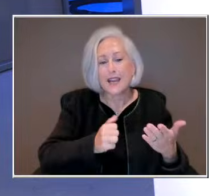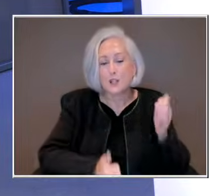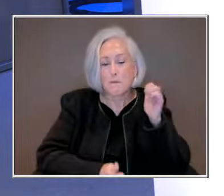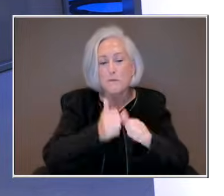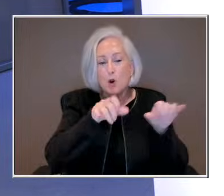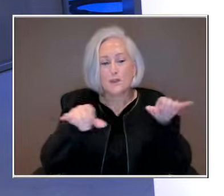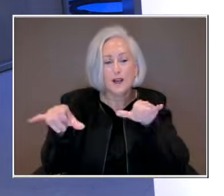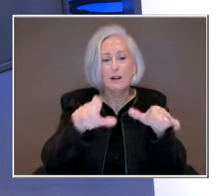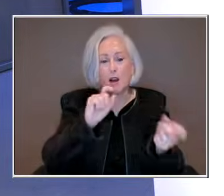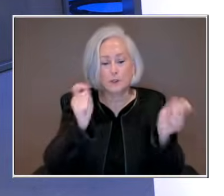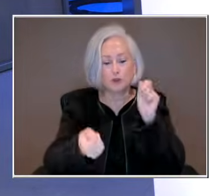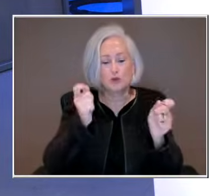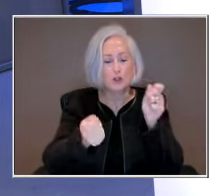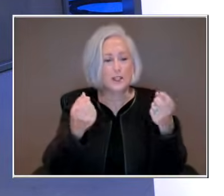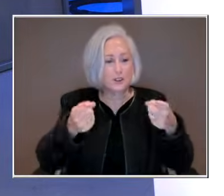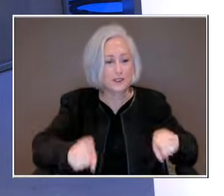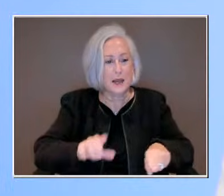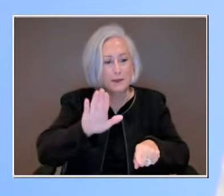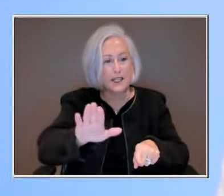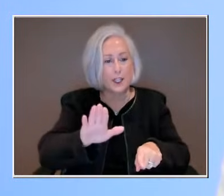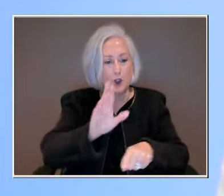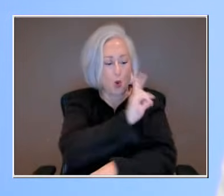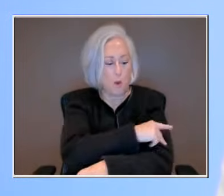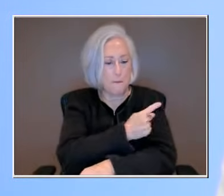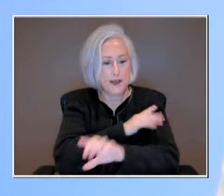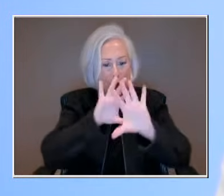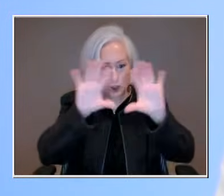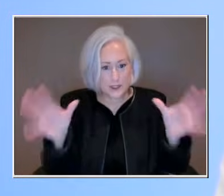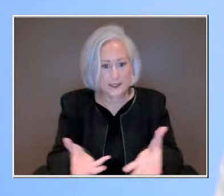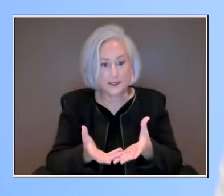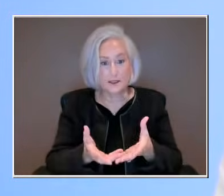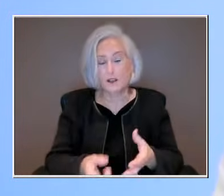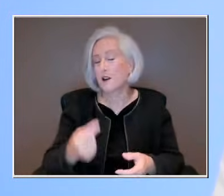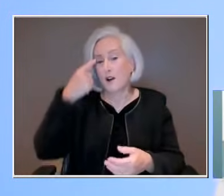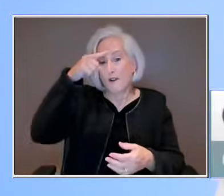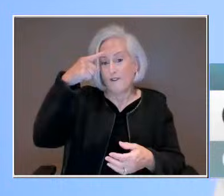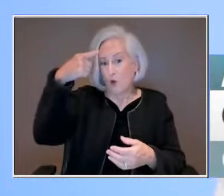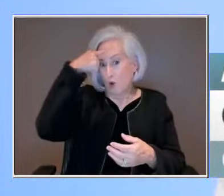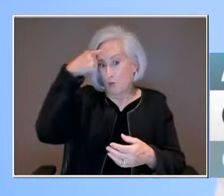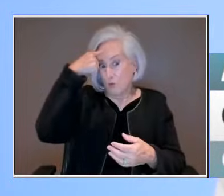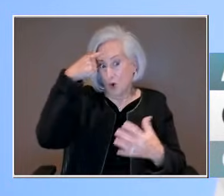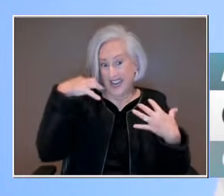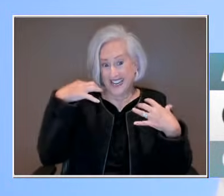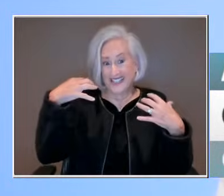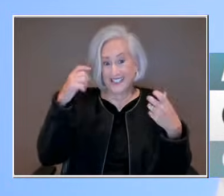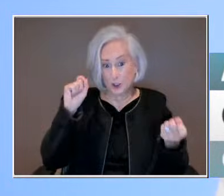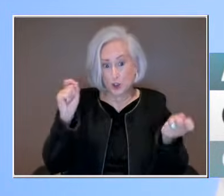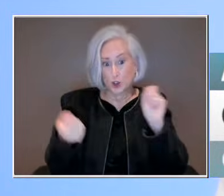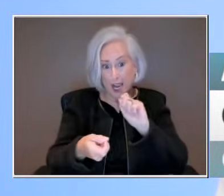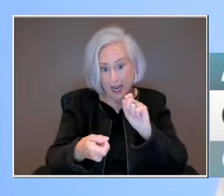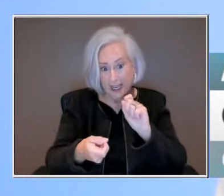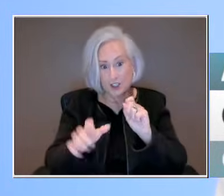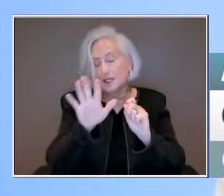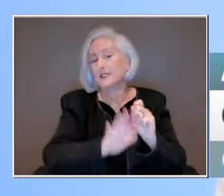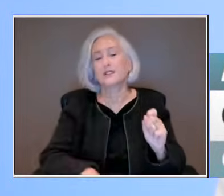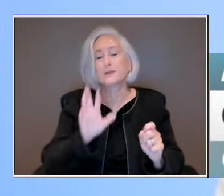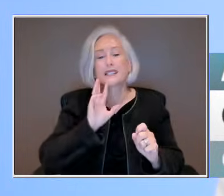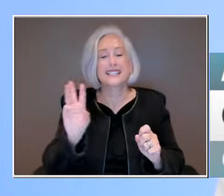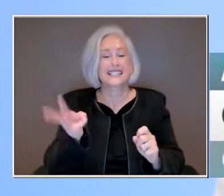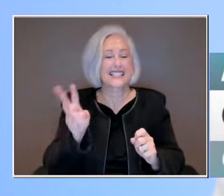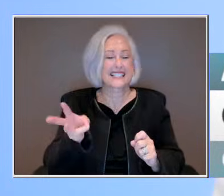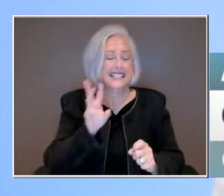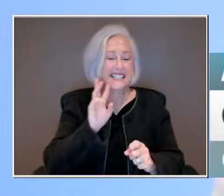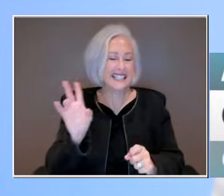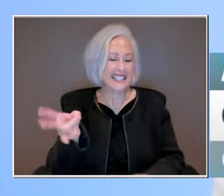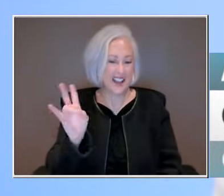patient population? When it comes to brain changes or cognitive changes, usually it's in the 60s or the 70s, and so that's why we recommend